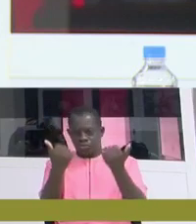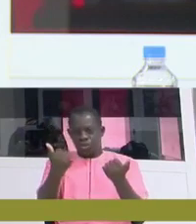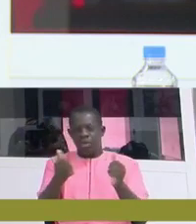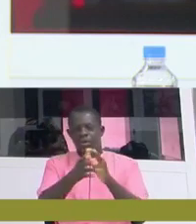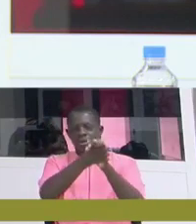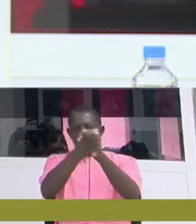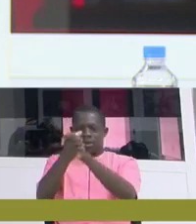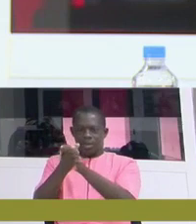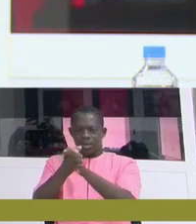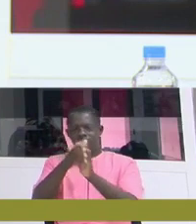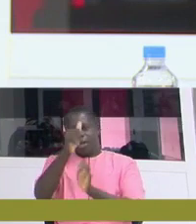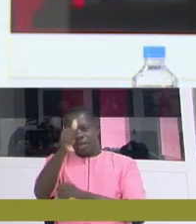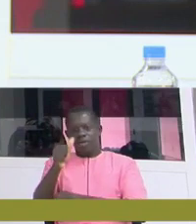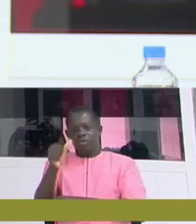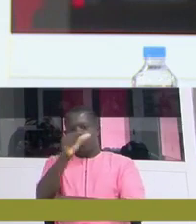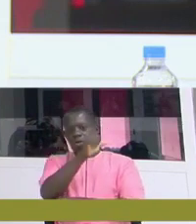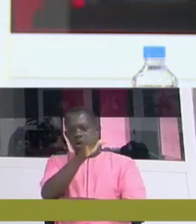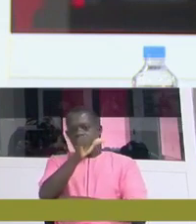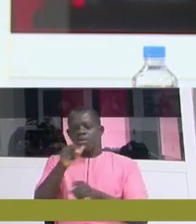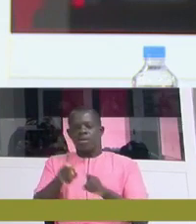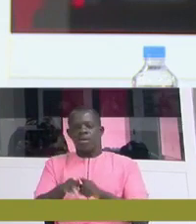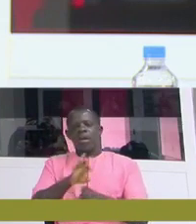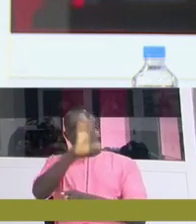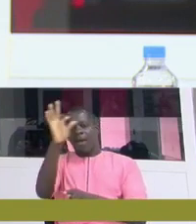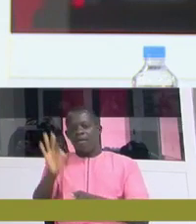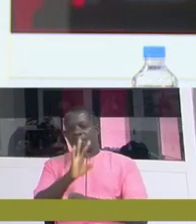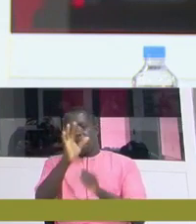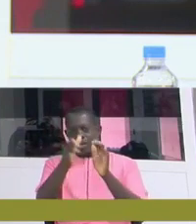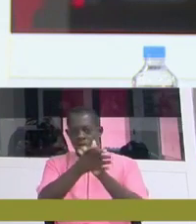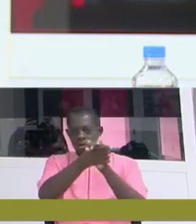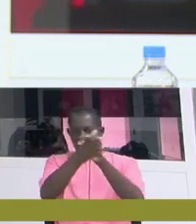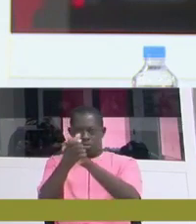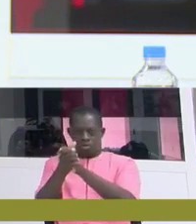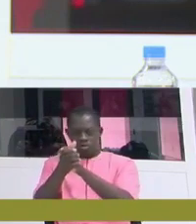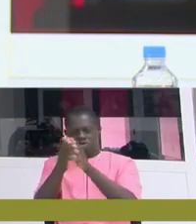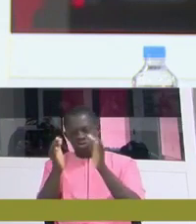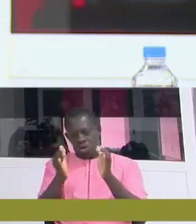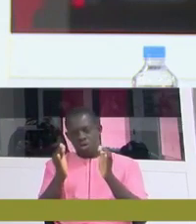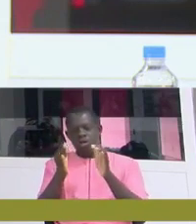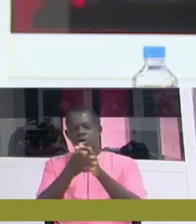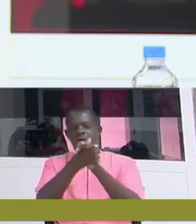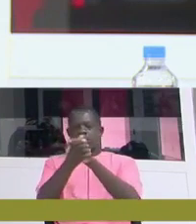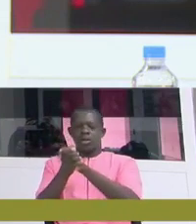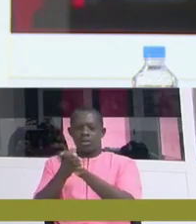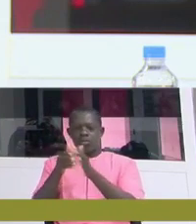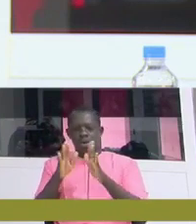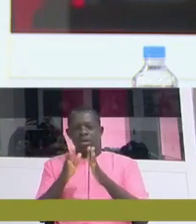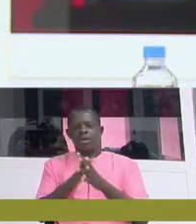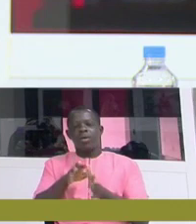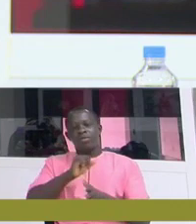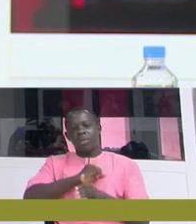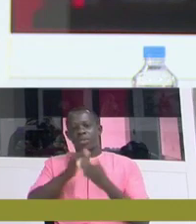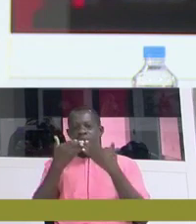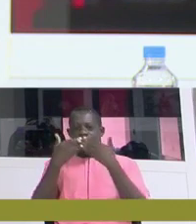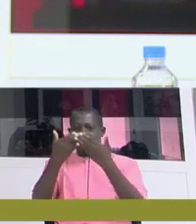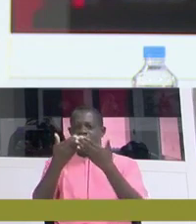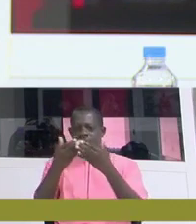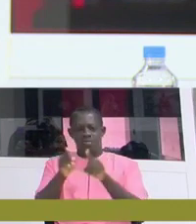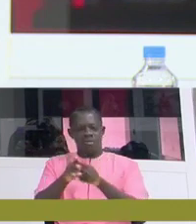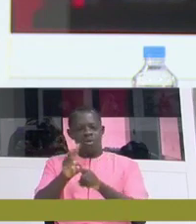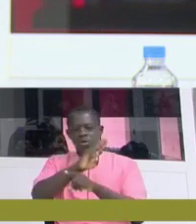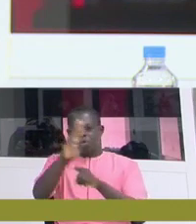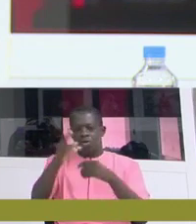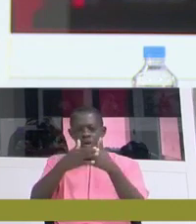greeted each other. The greetings was short. I said to him, there will not